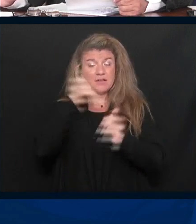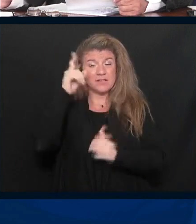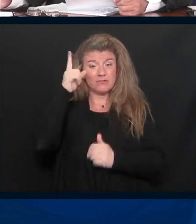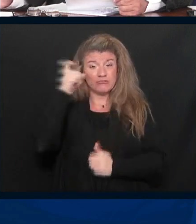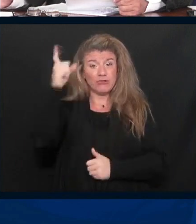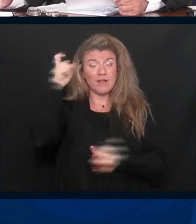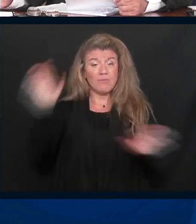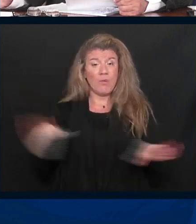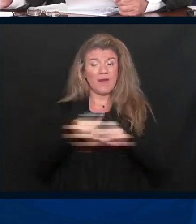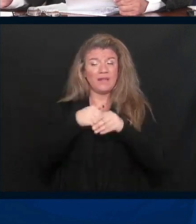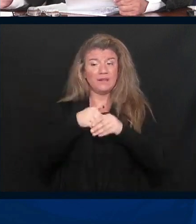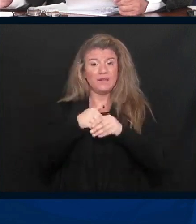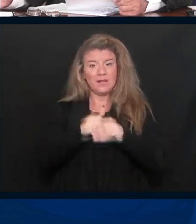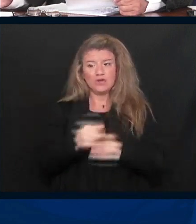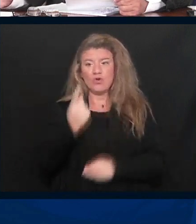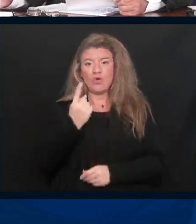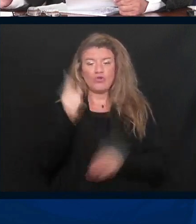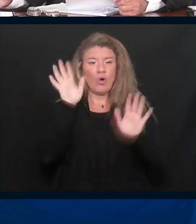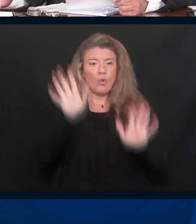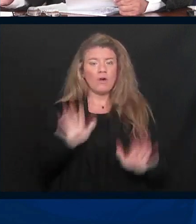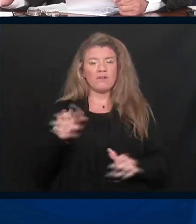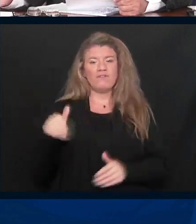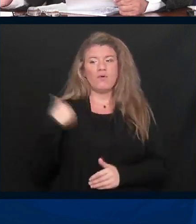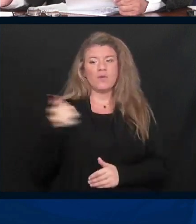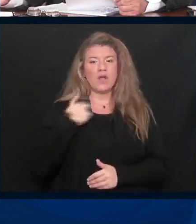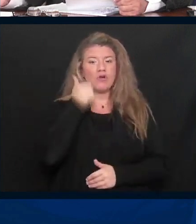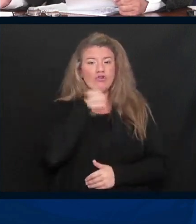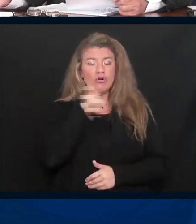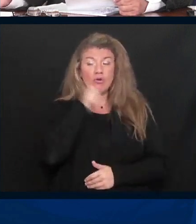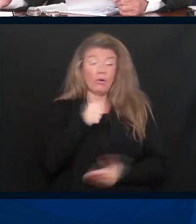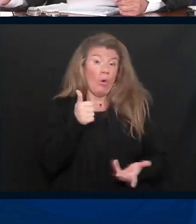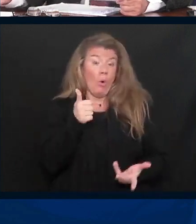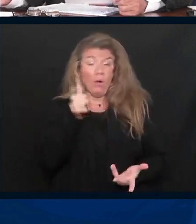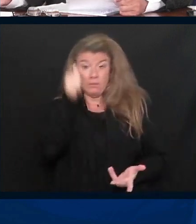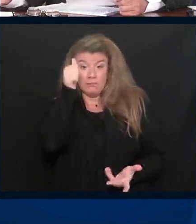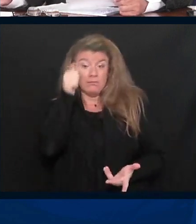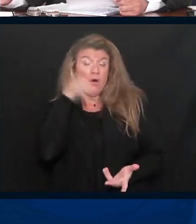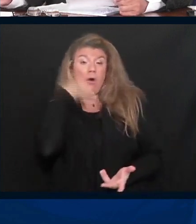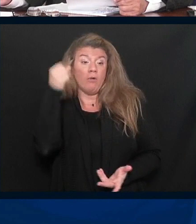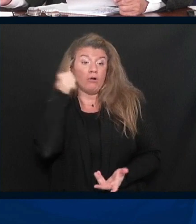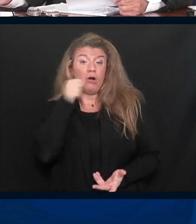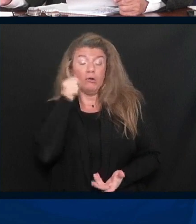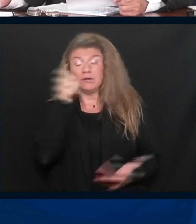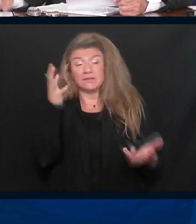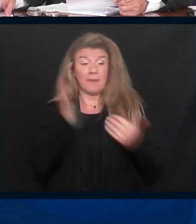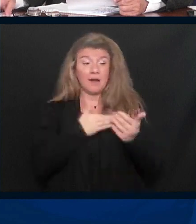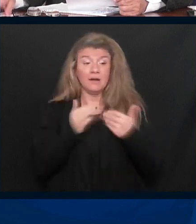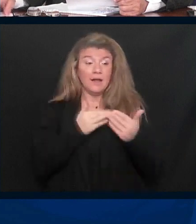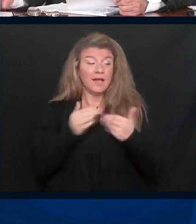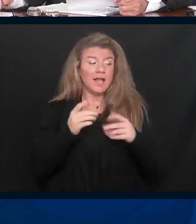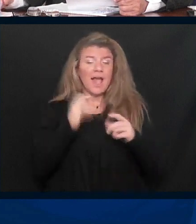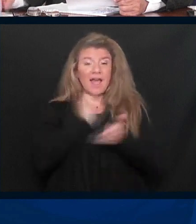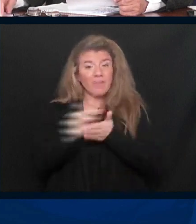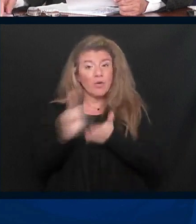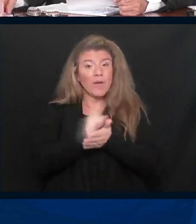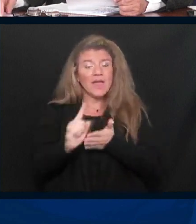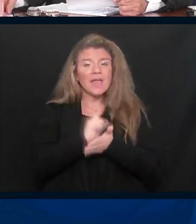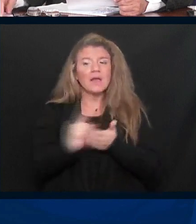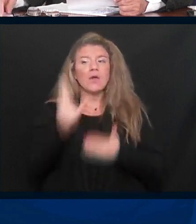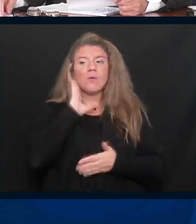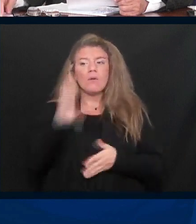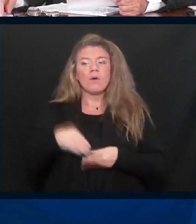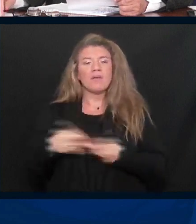wedding to a wonderful young girl, or an older girl, at every week. We're going to give